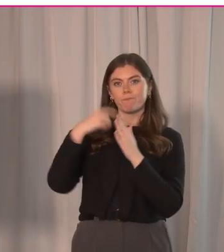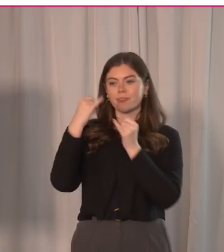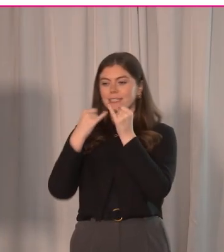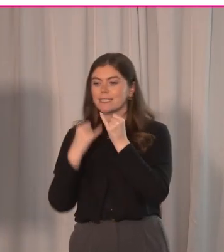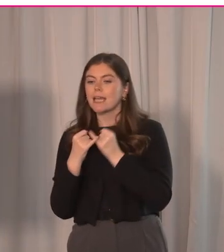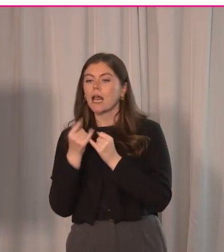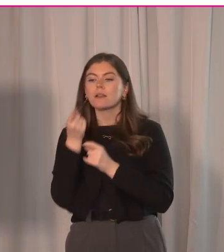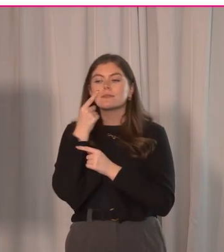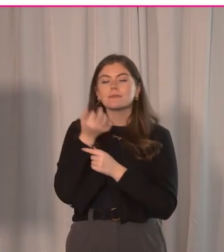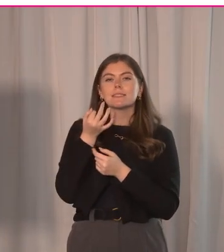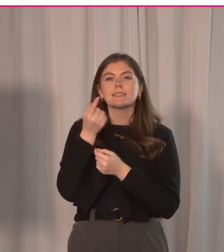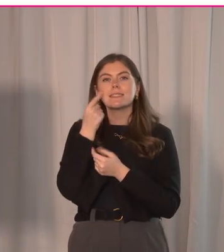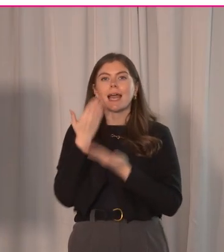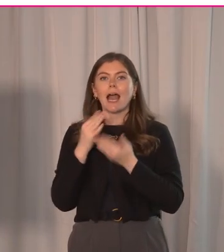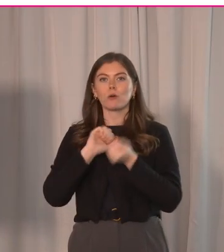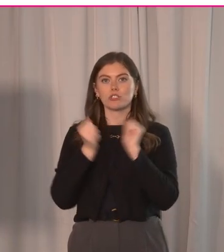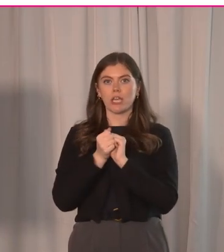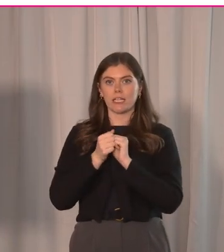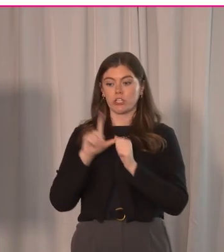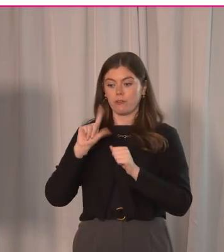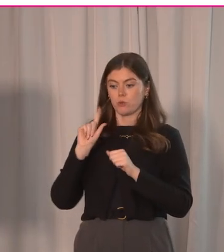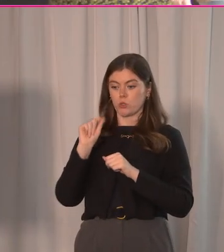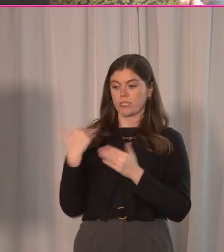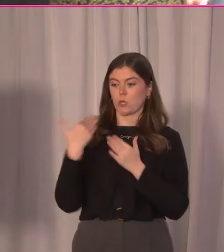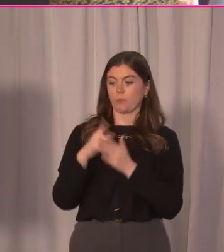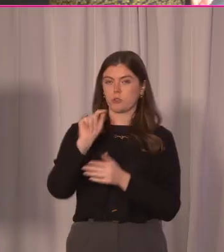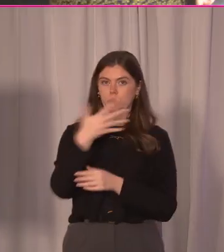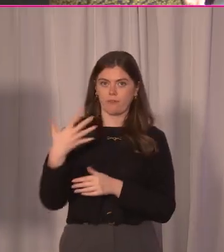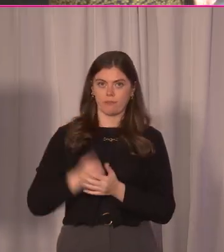since 2020. Thank you. Thank you.